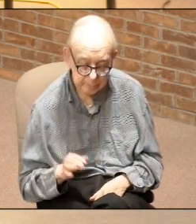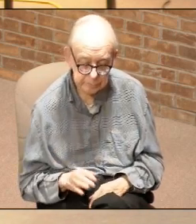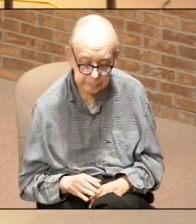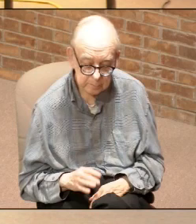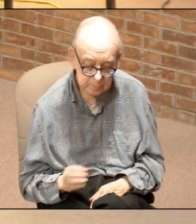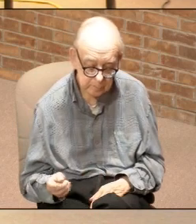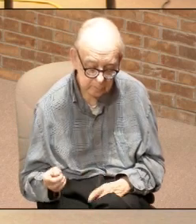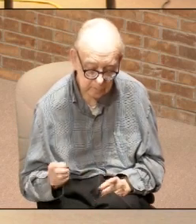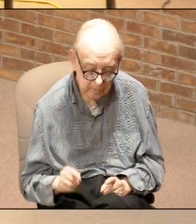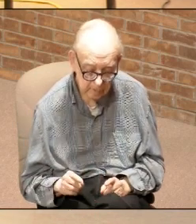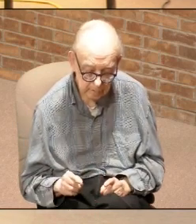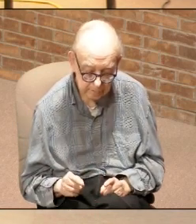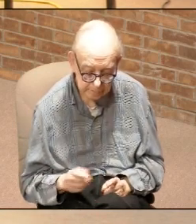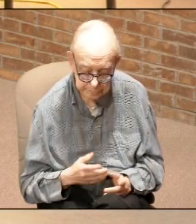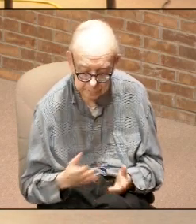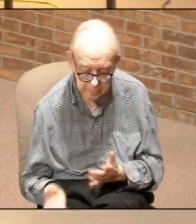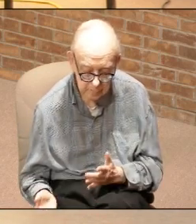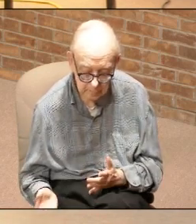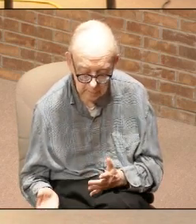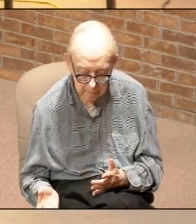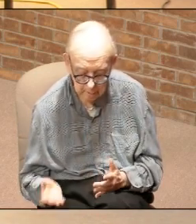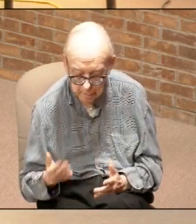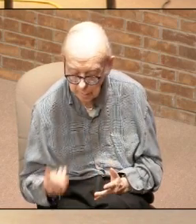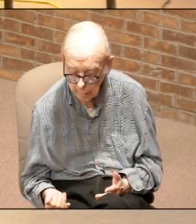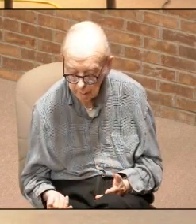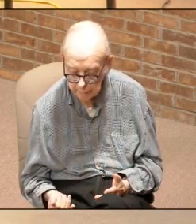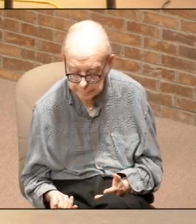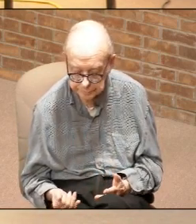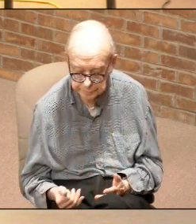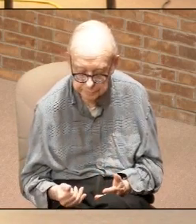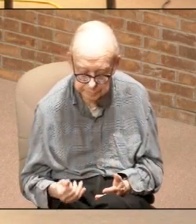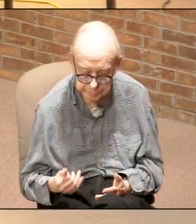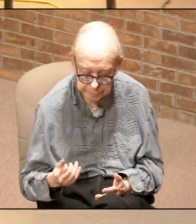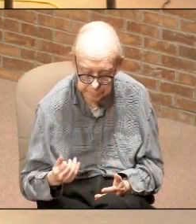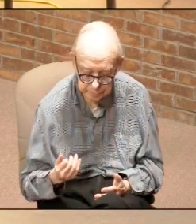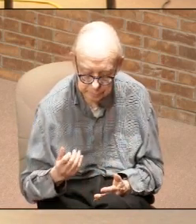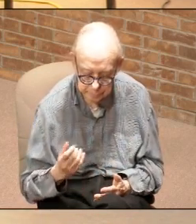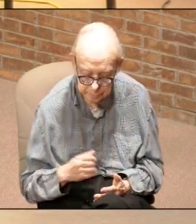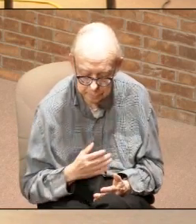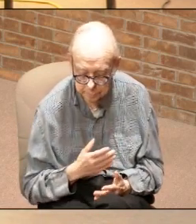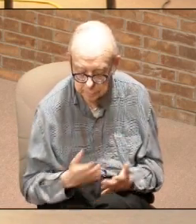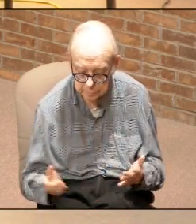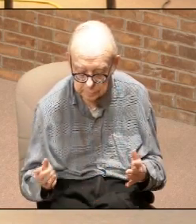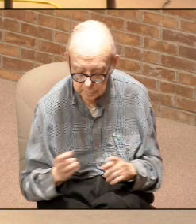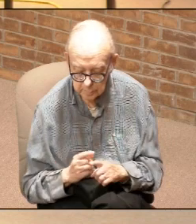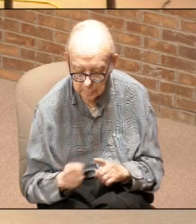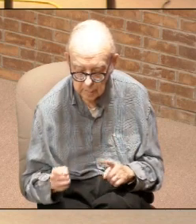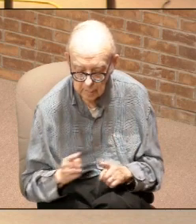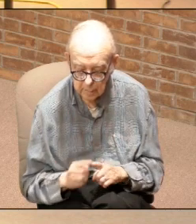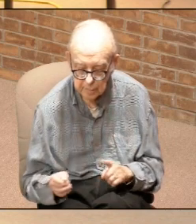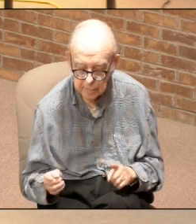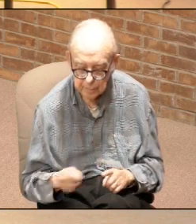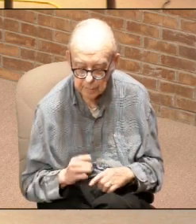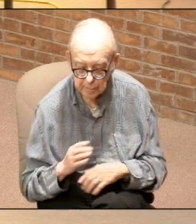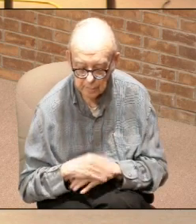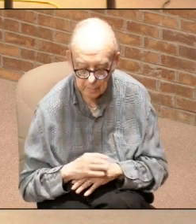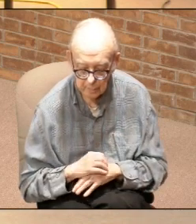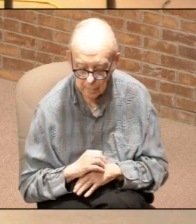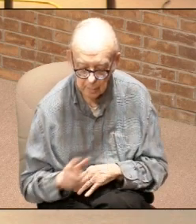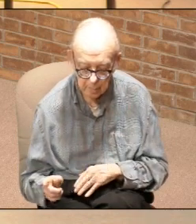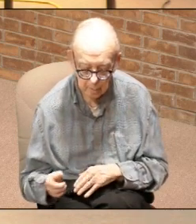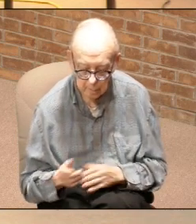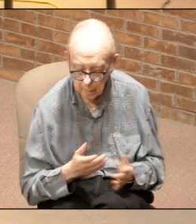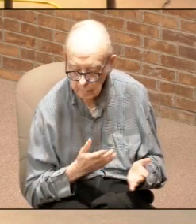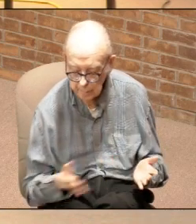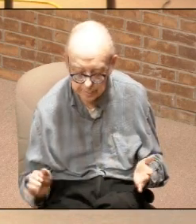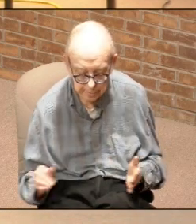and when he brings us here he brings us here because we each we each bring something different to the table we all don't